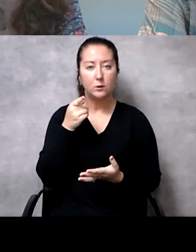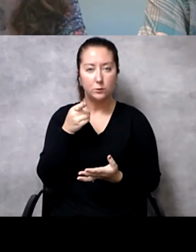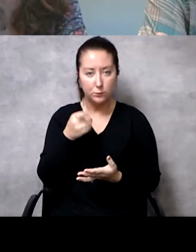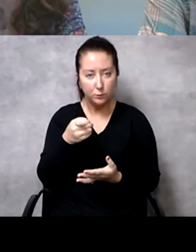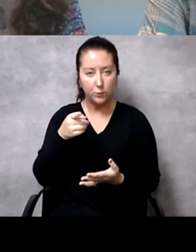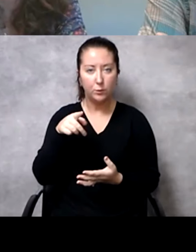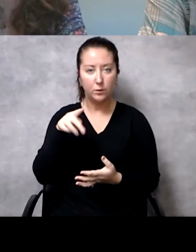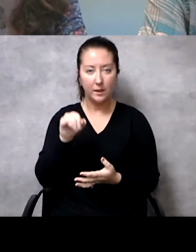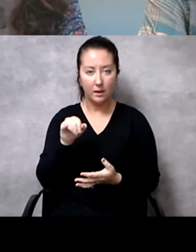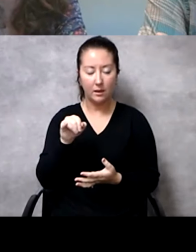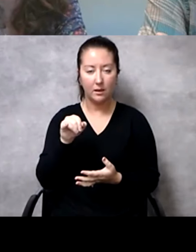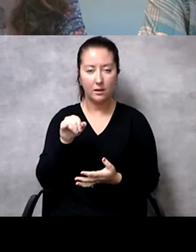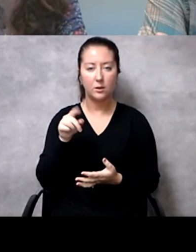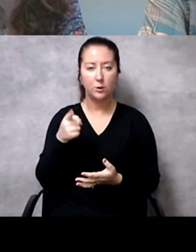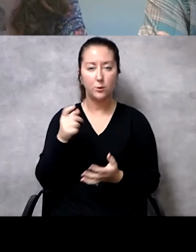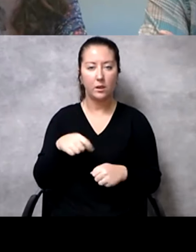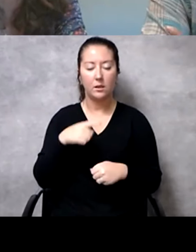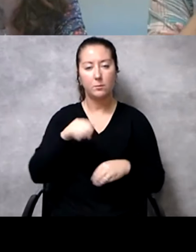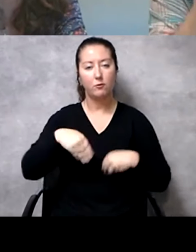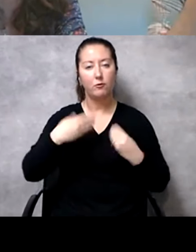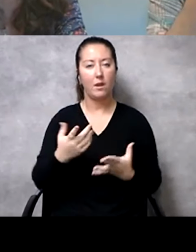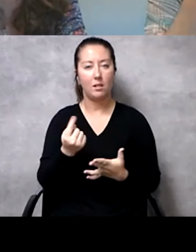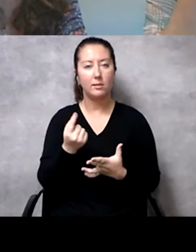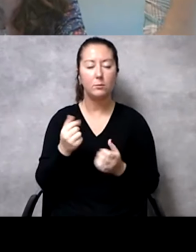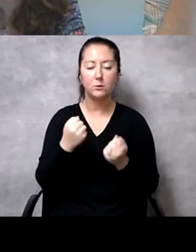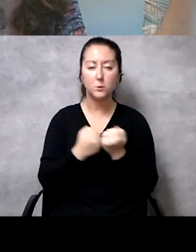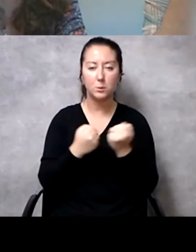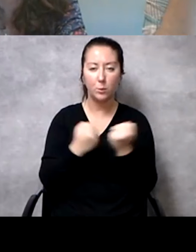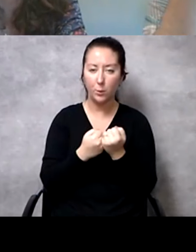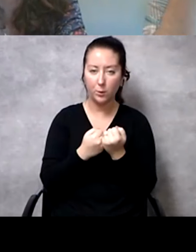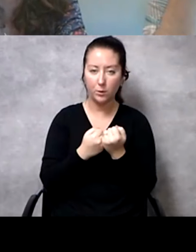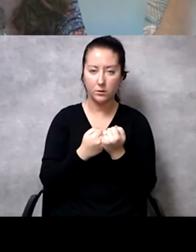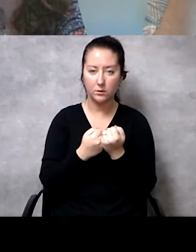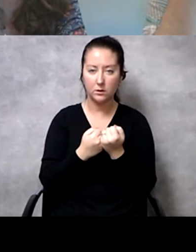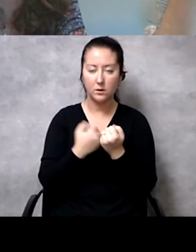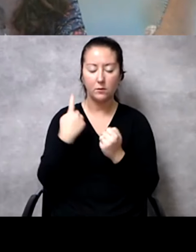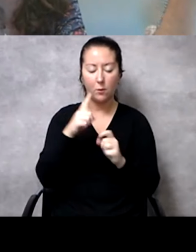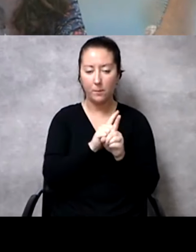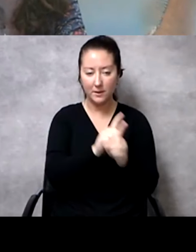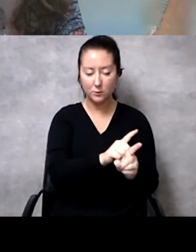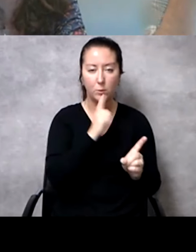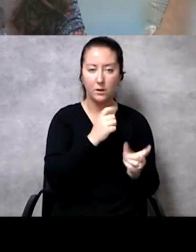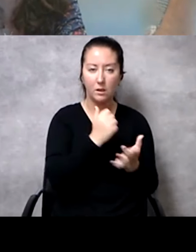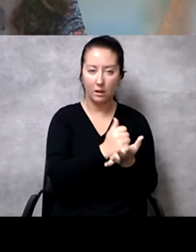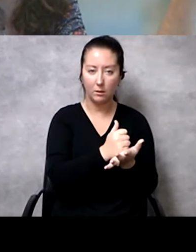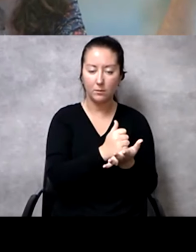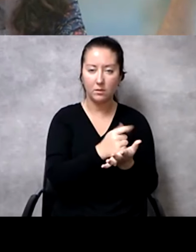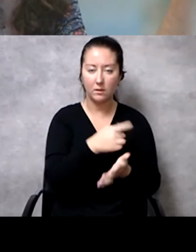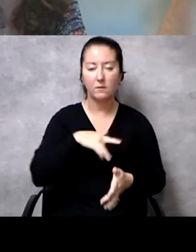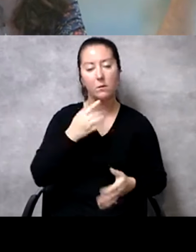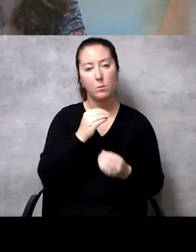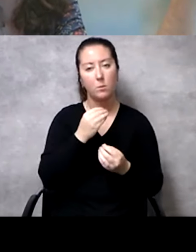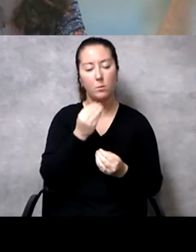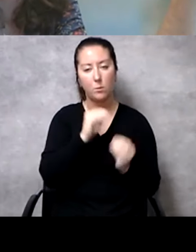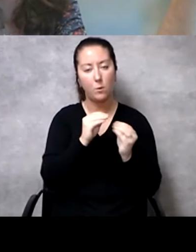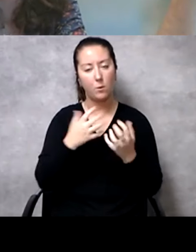PI, being able to kind of provide them a little bit of support as mentors is really helpful, right? So that they feel confident